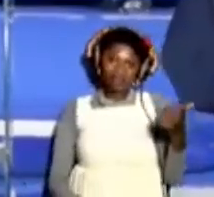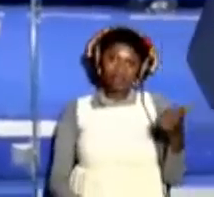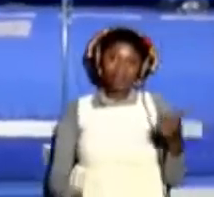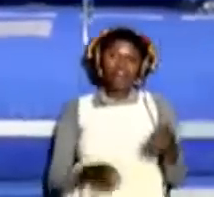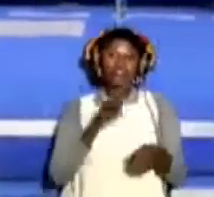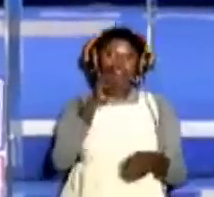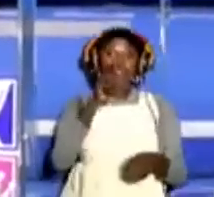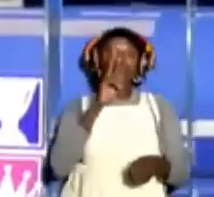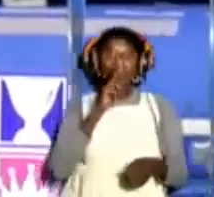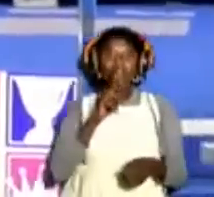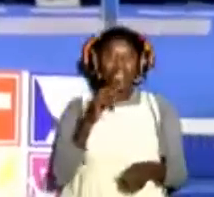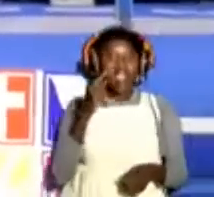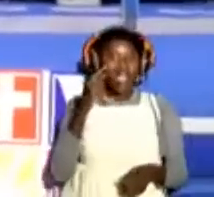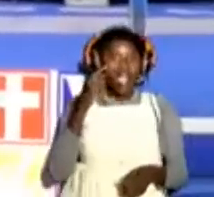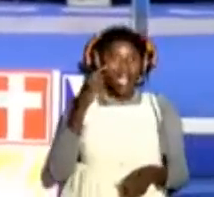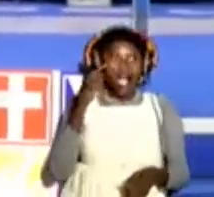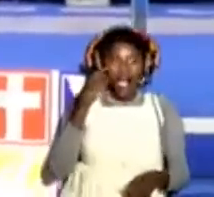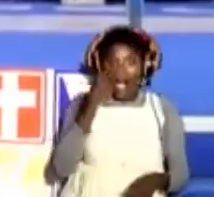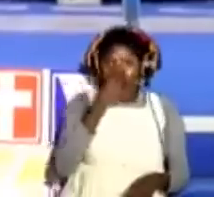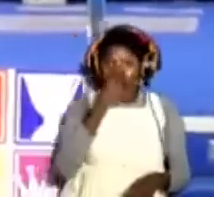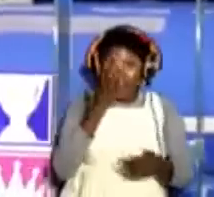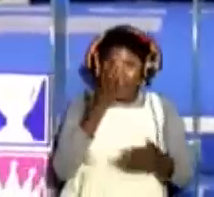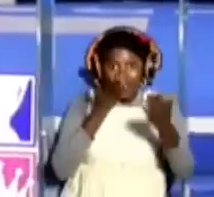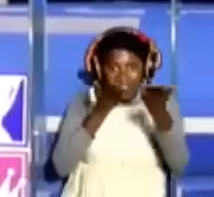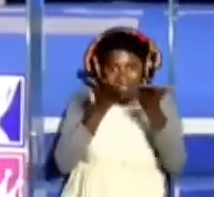You are an eye server.